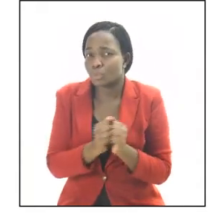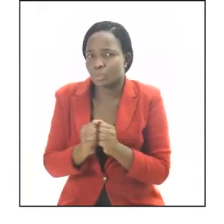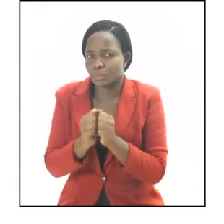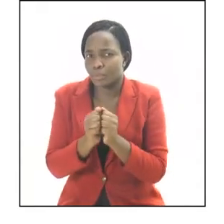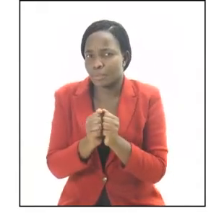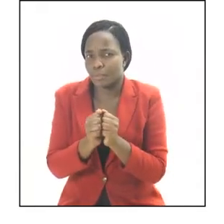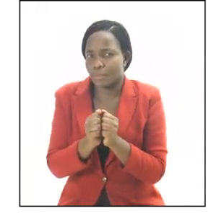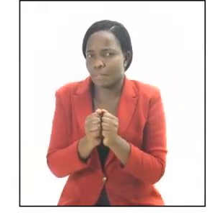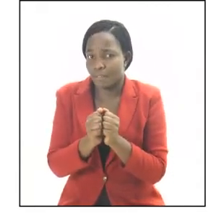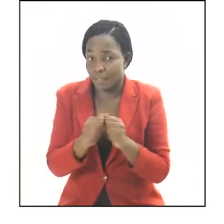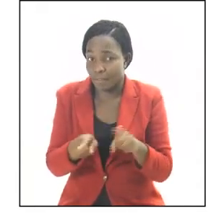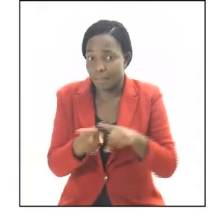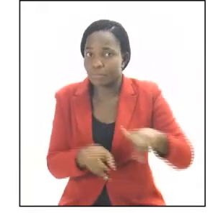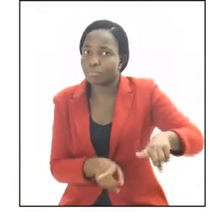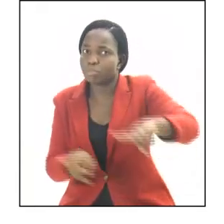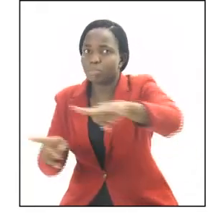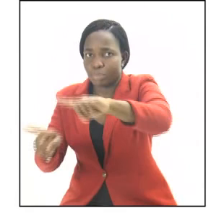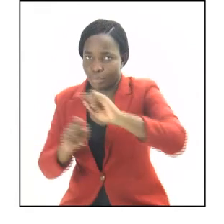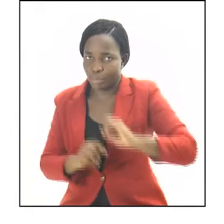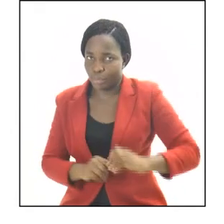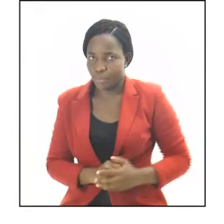a parallelogram.